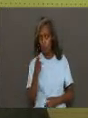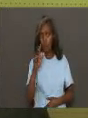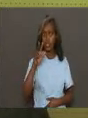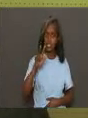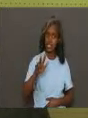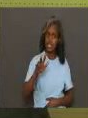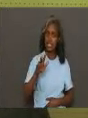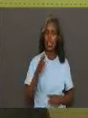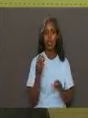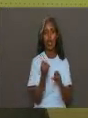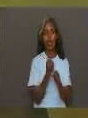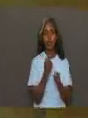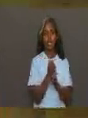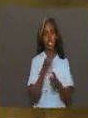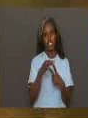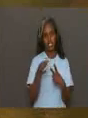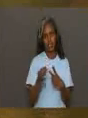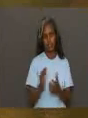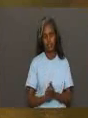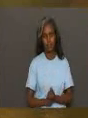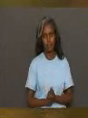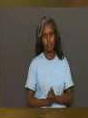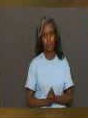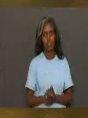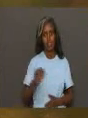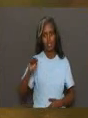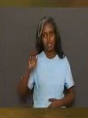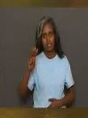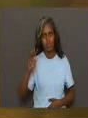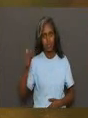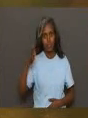3 operations: swapping,